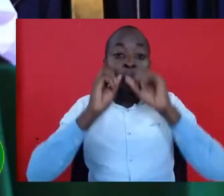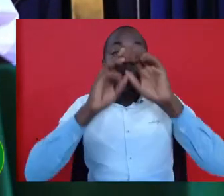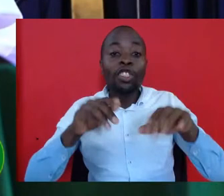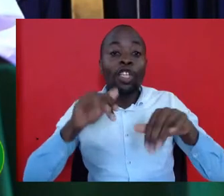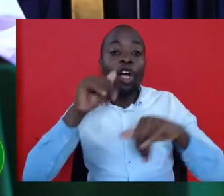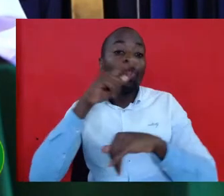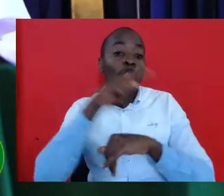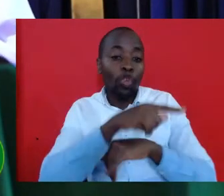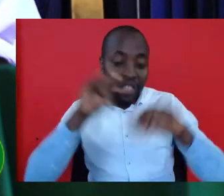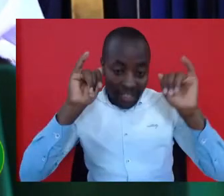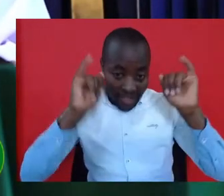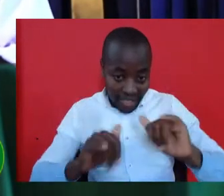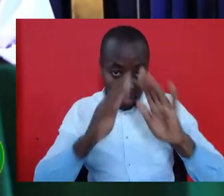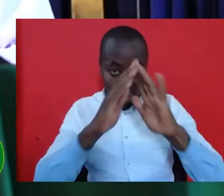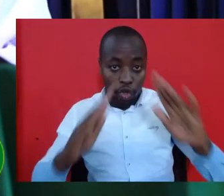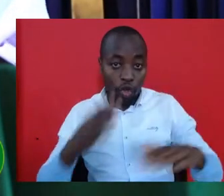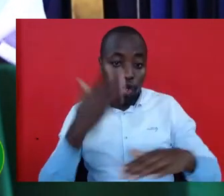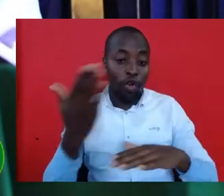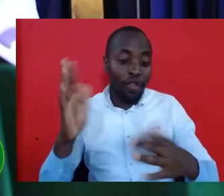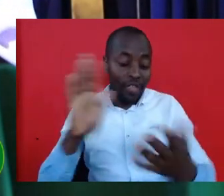those who live in your house.